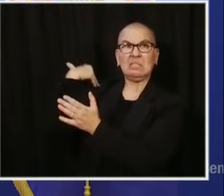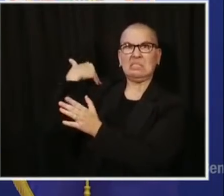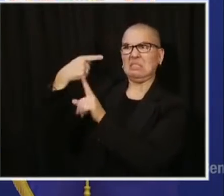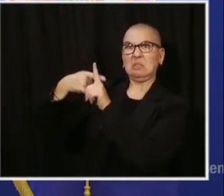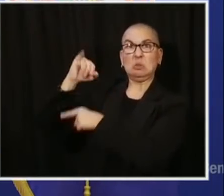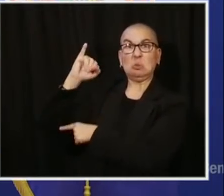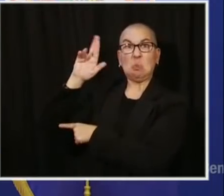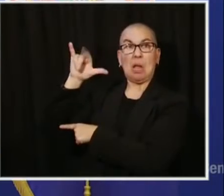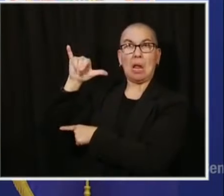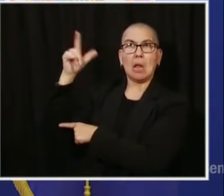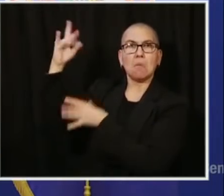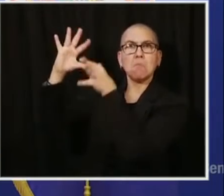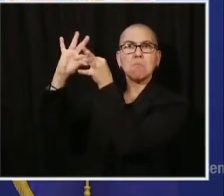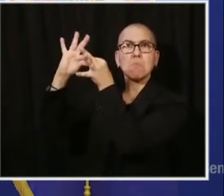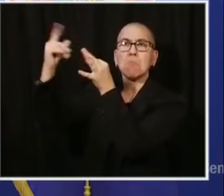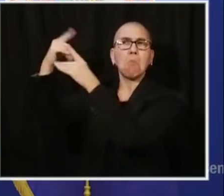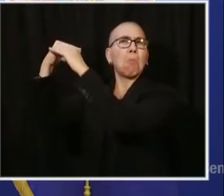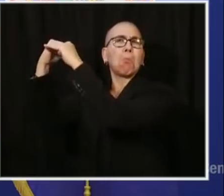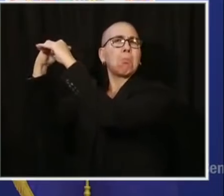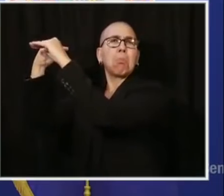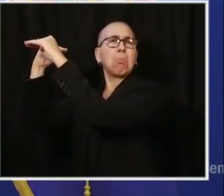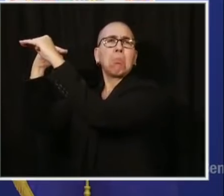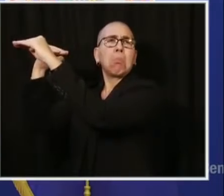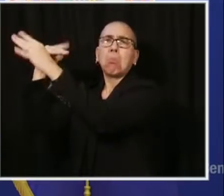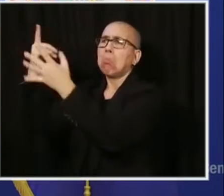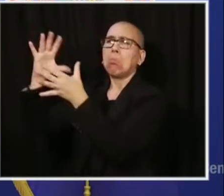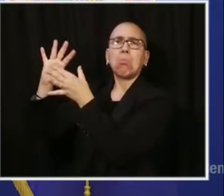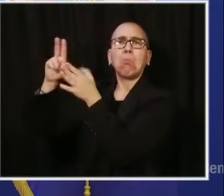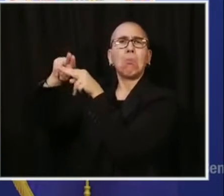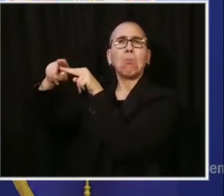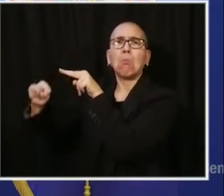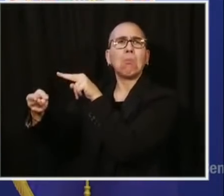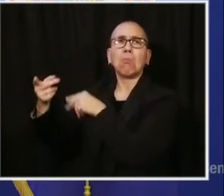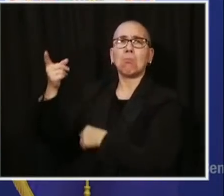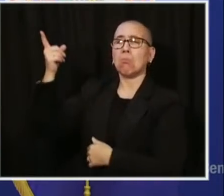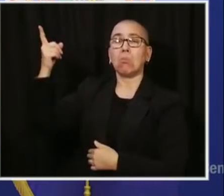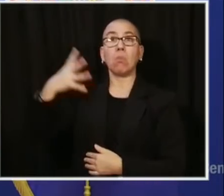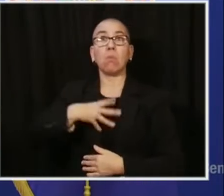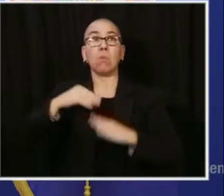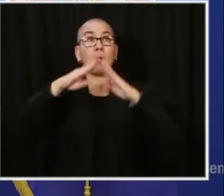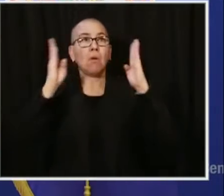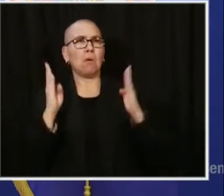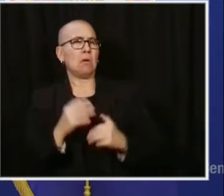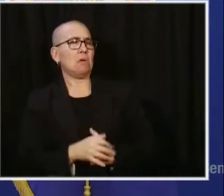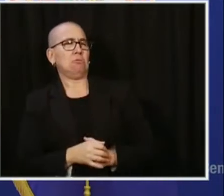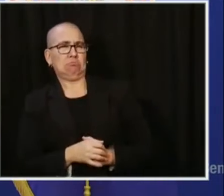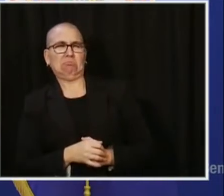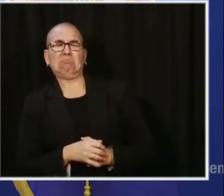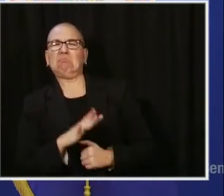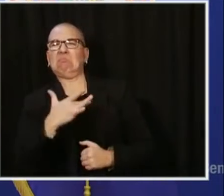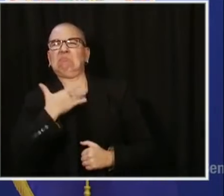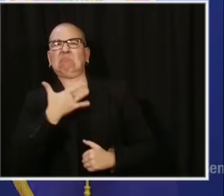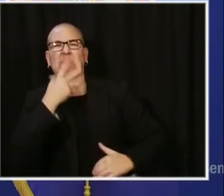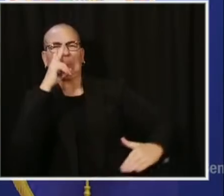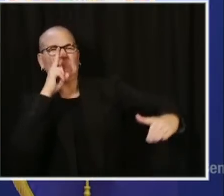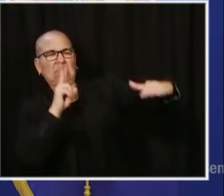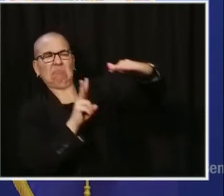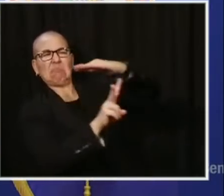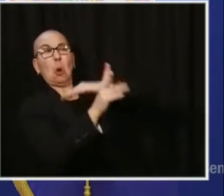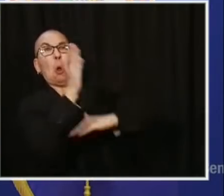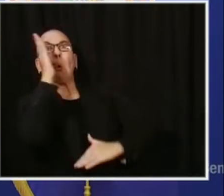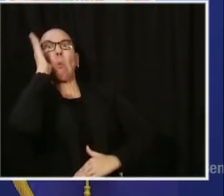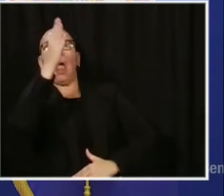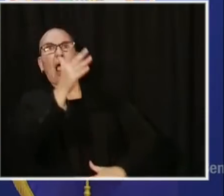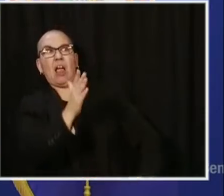going down. And it felt like something was going to have to break at one point or another. And unfortunately, once it came to the